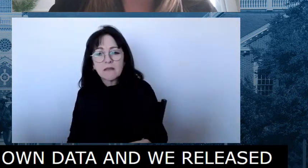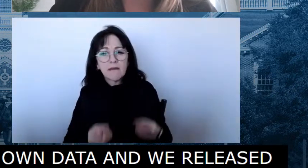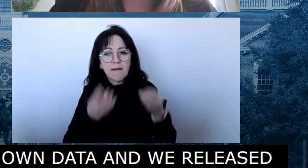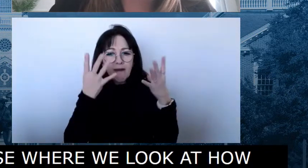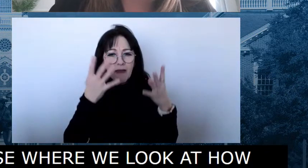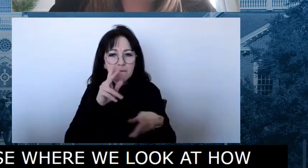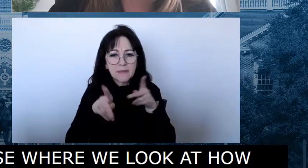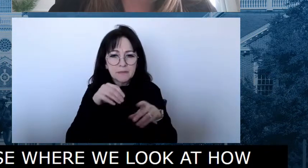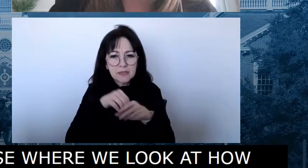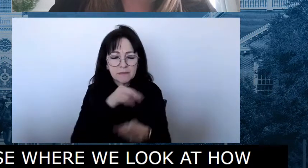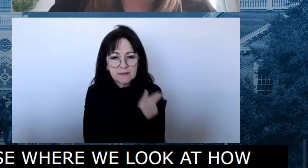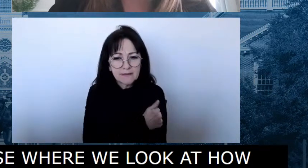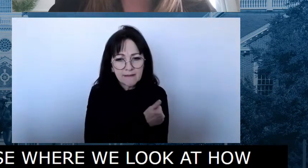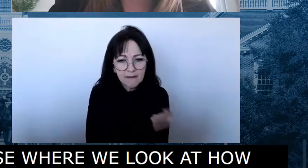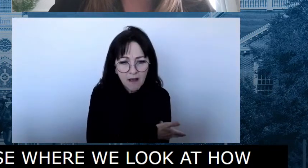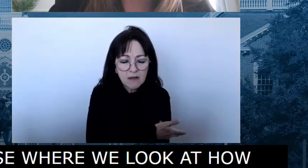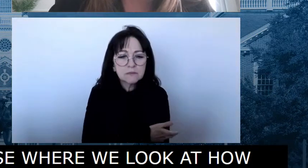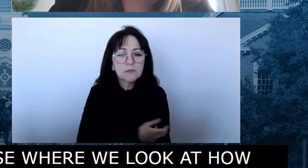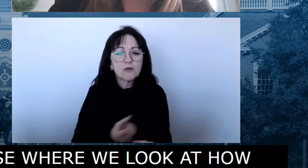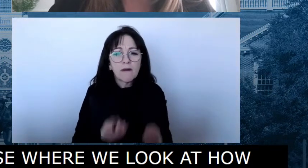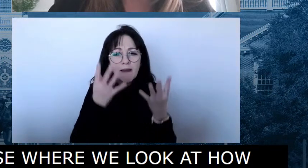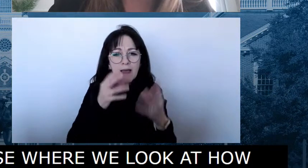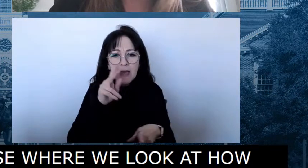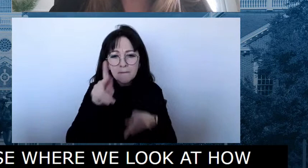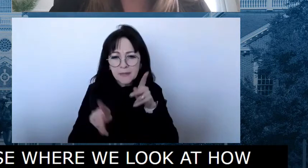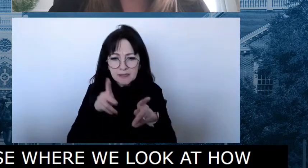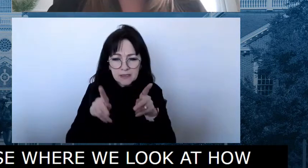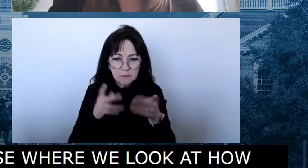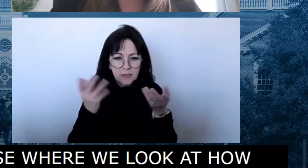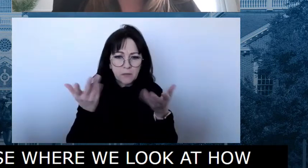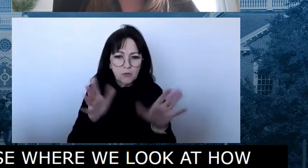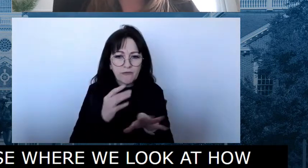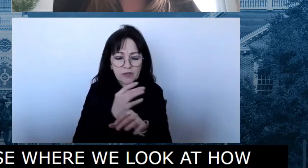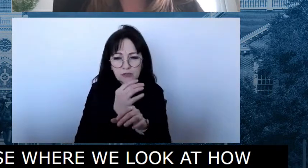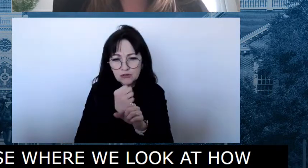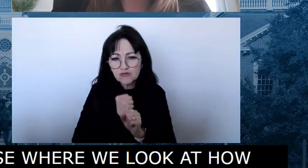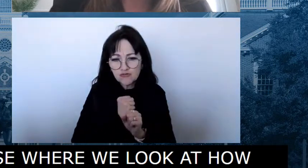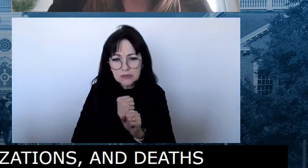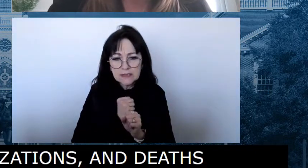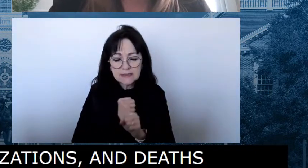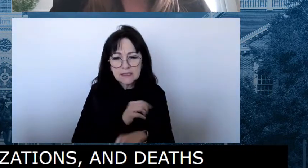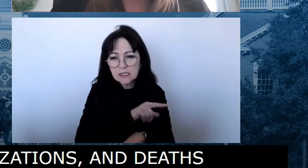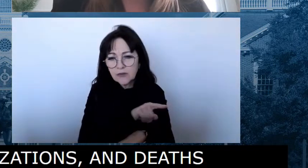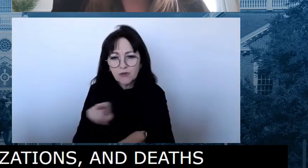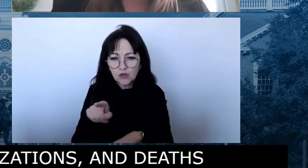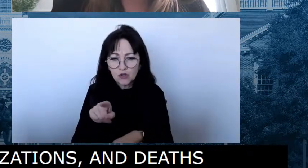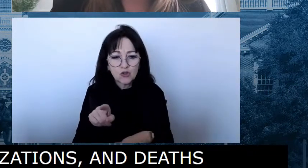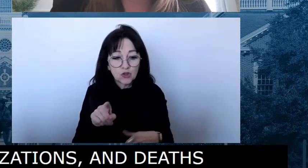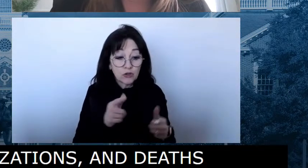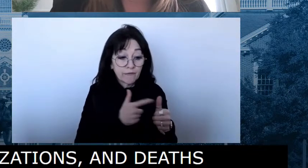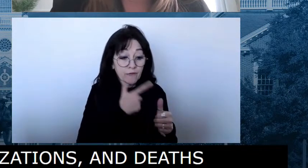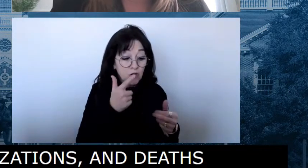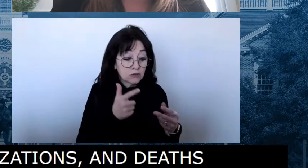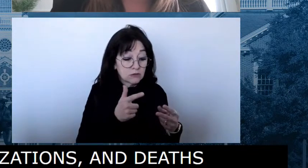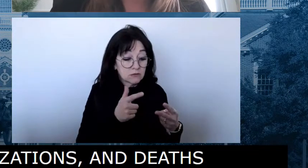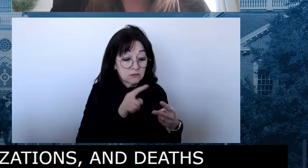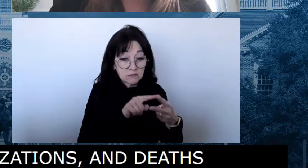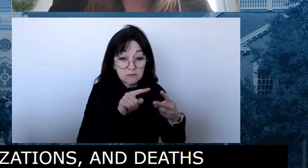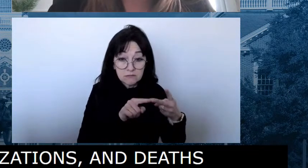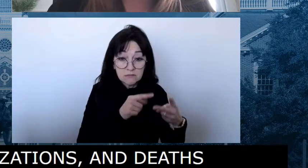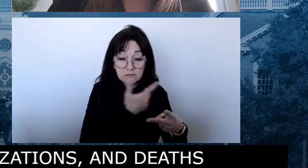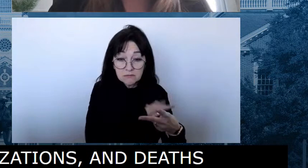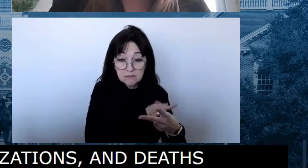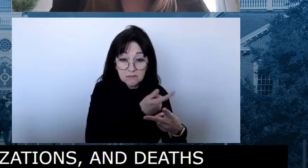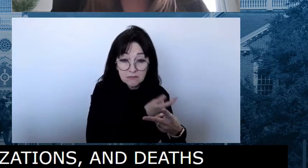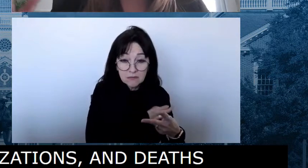were received their full primary series and how many of those received their boosters. And for the